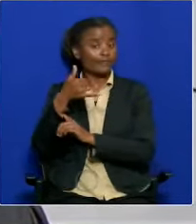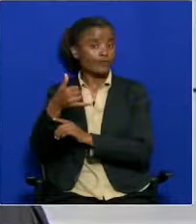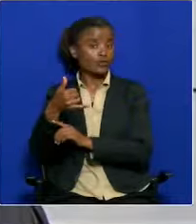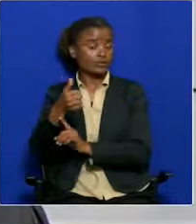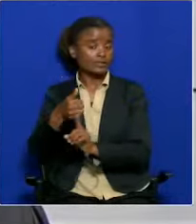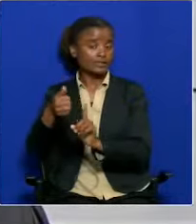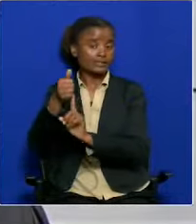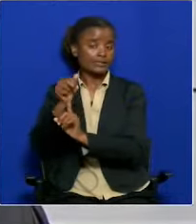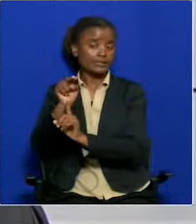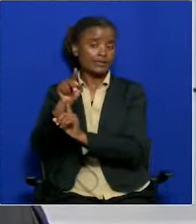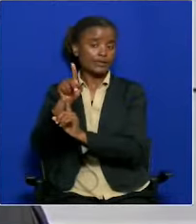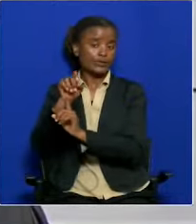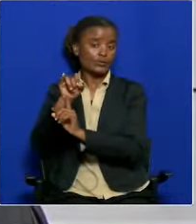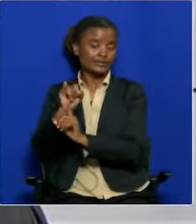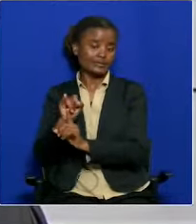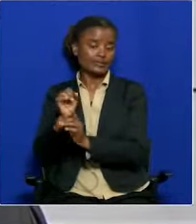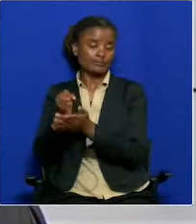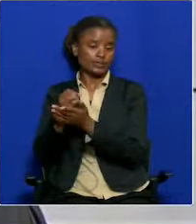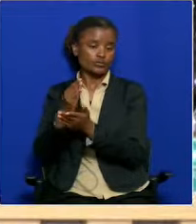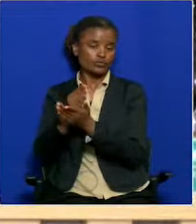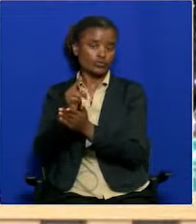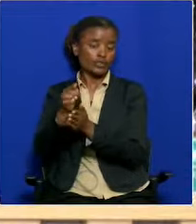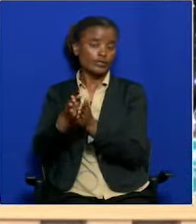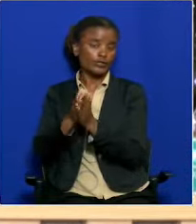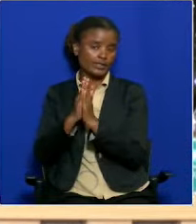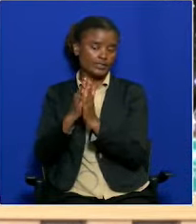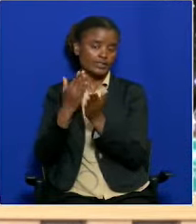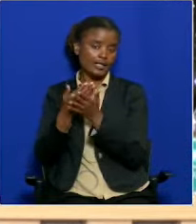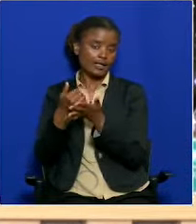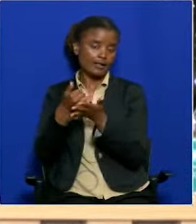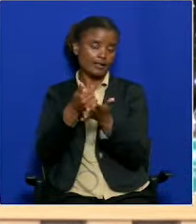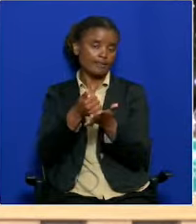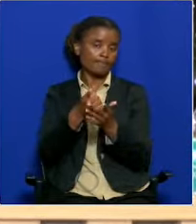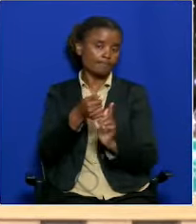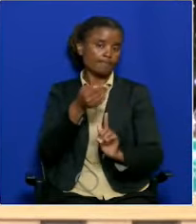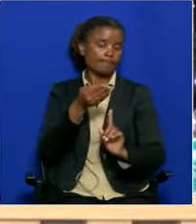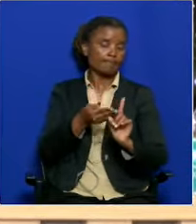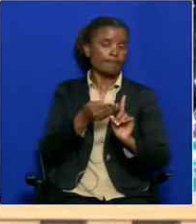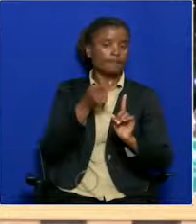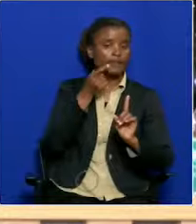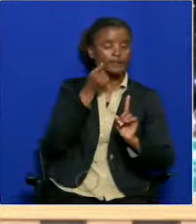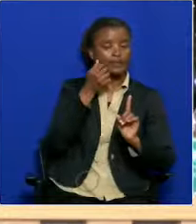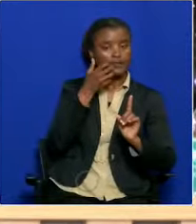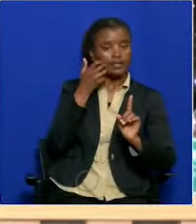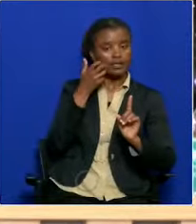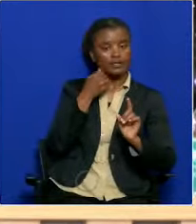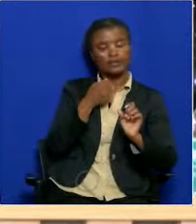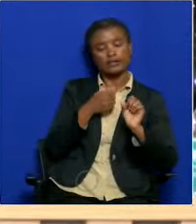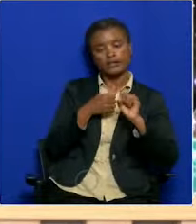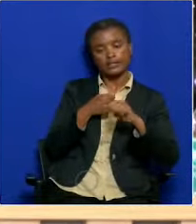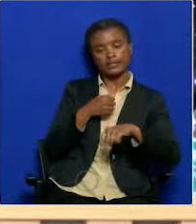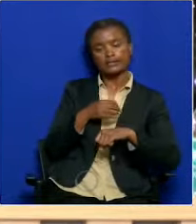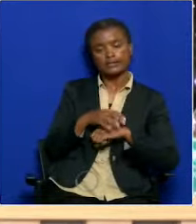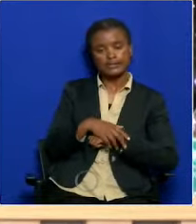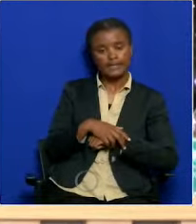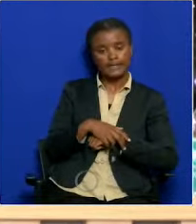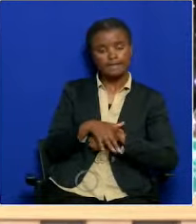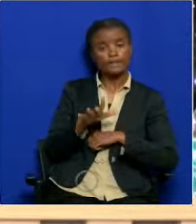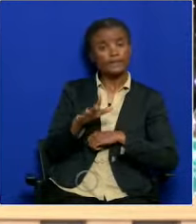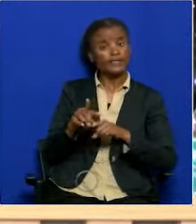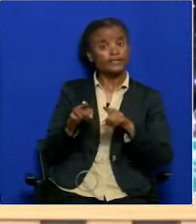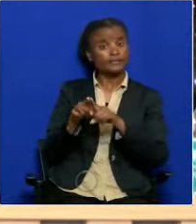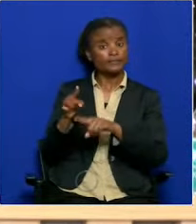Mr. Matlala. yes. All right. And when is it on that same day that you